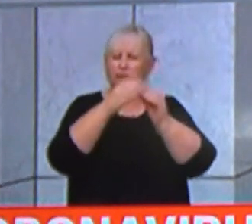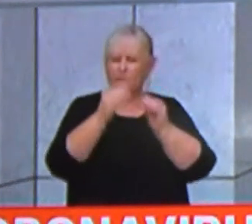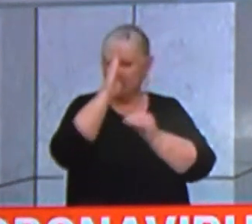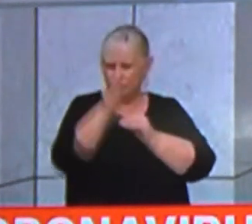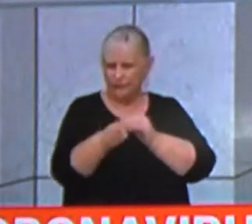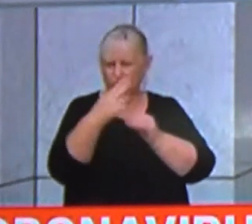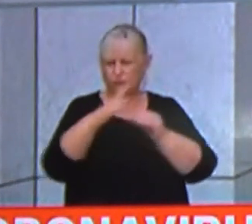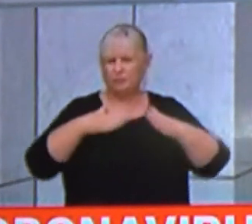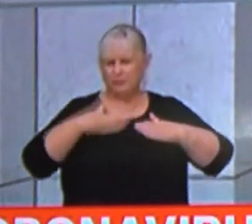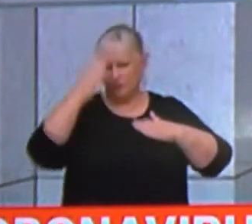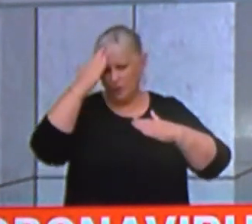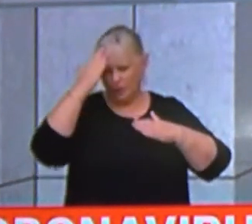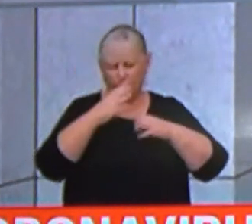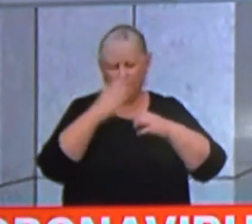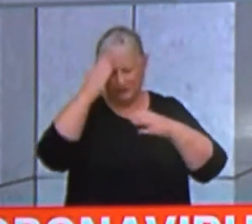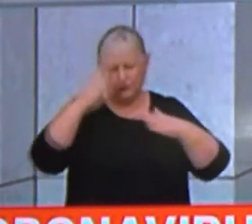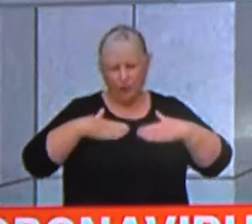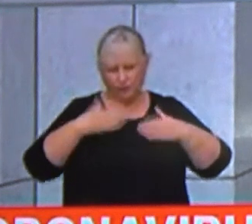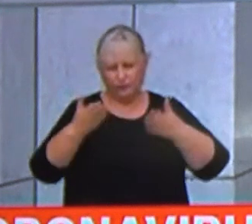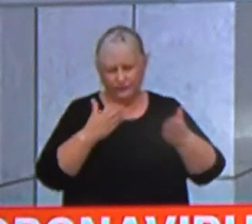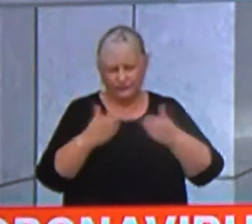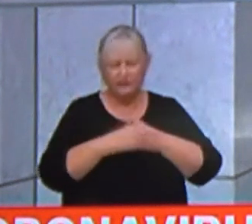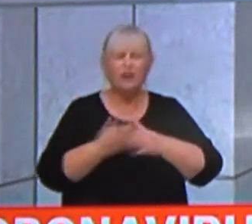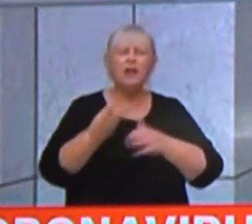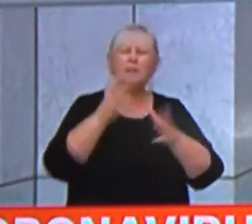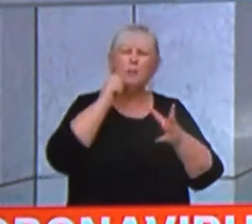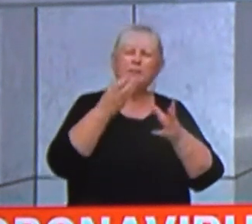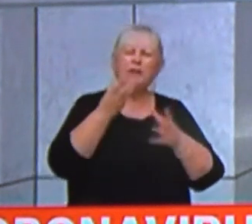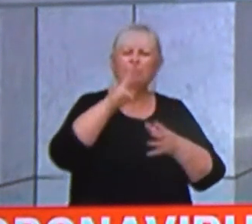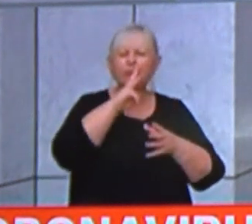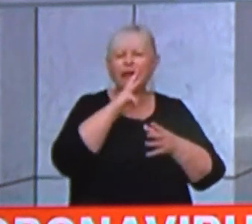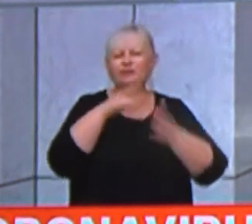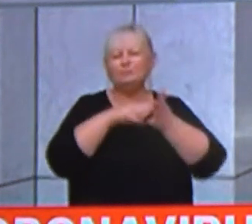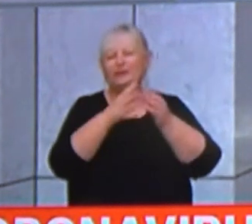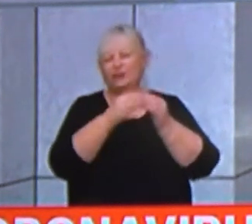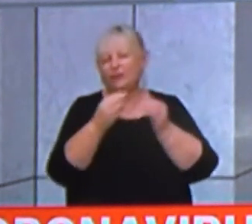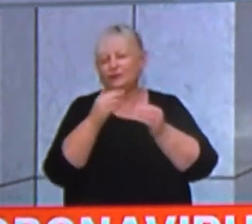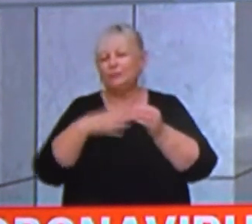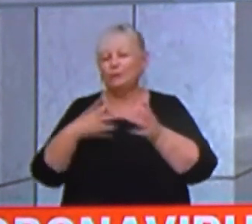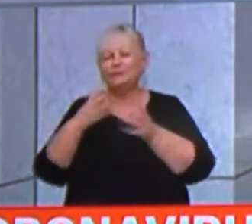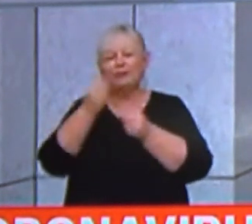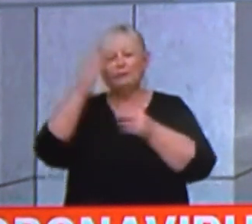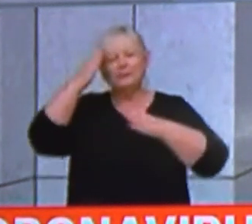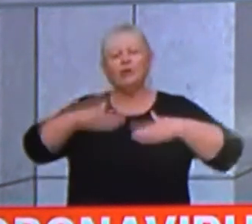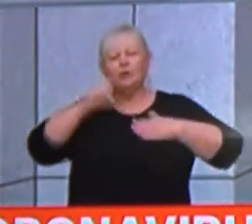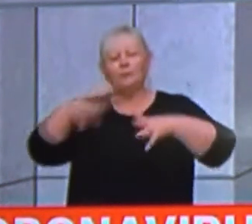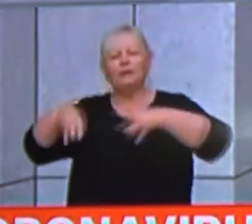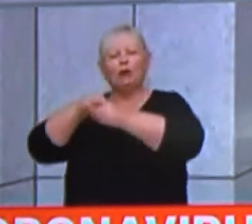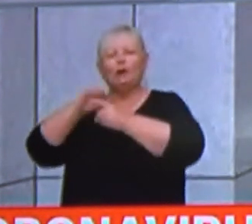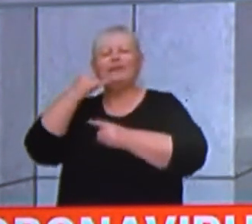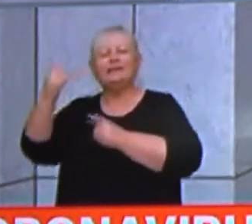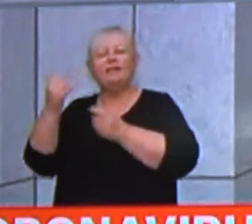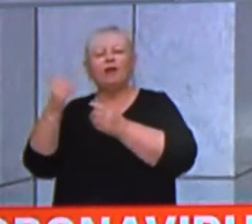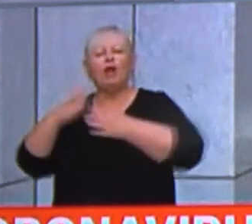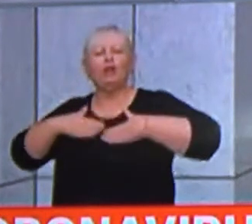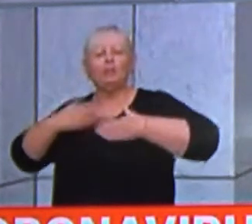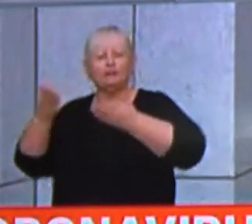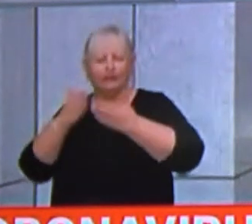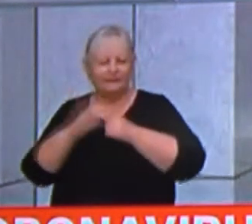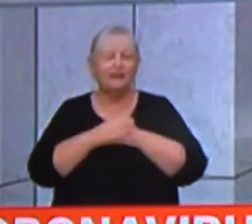time of the most profound and understandable stress, whether it's because of